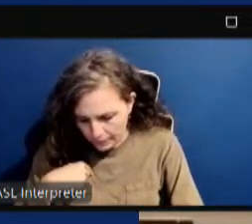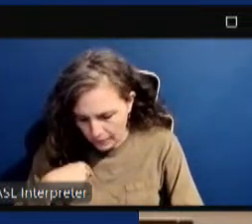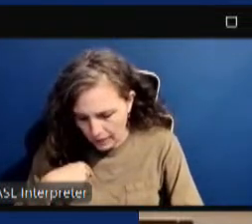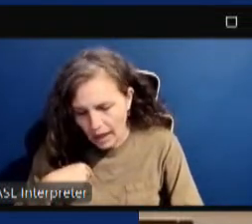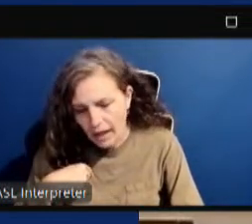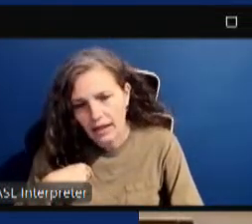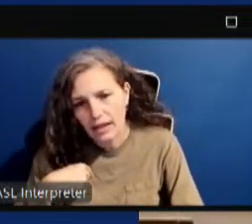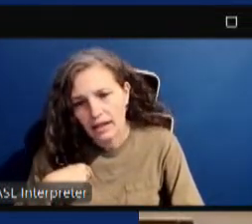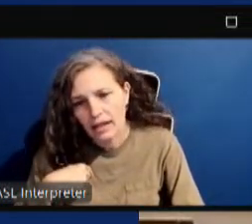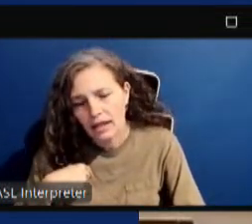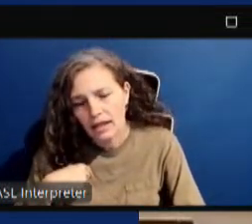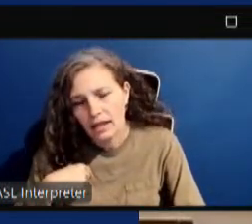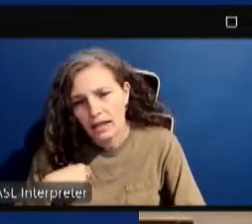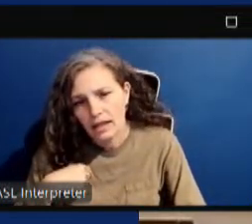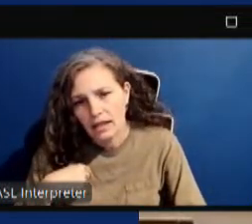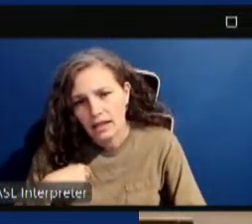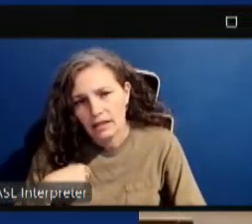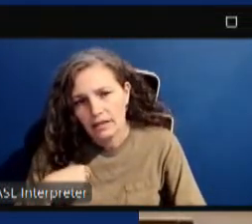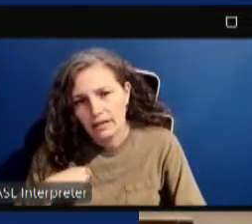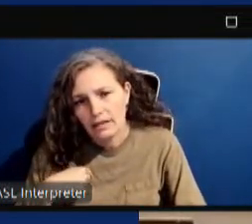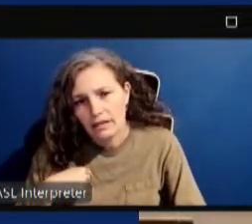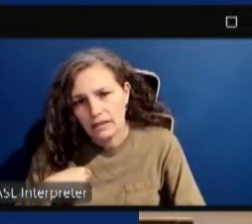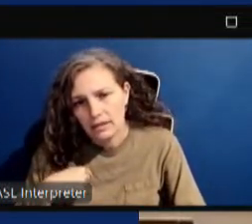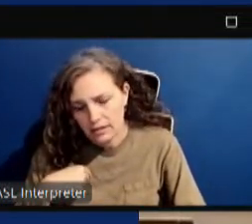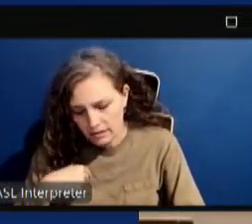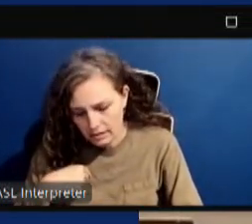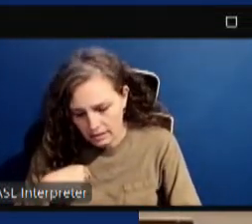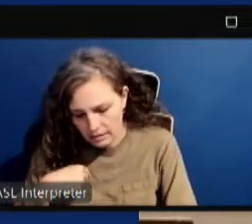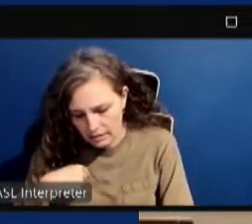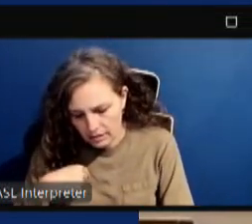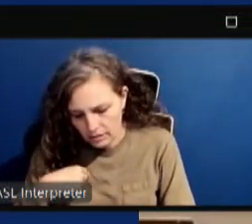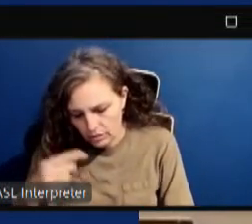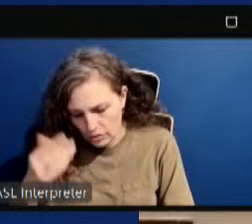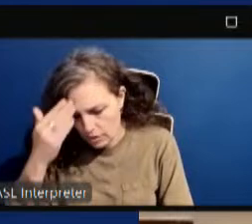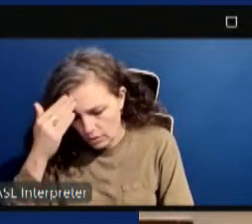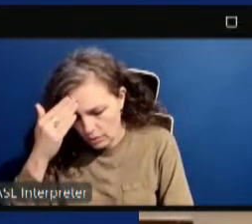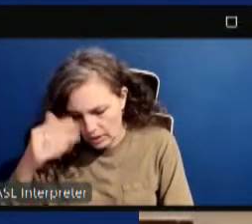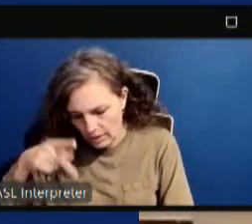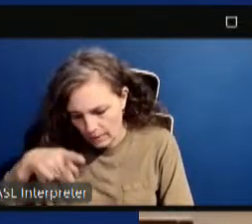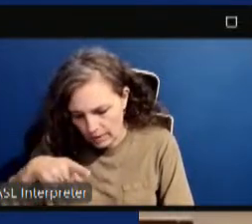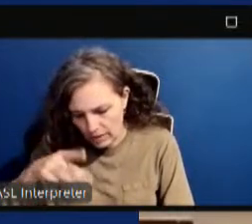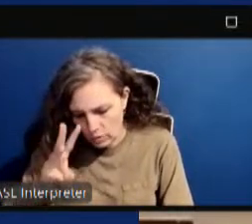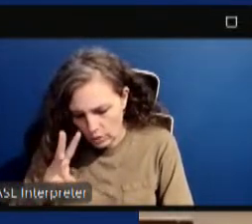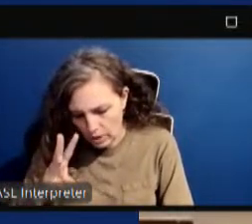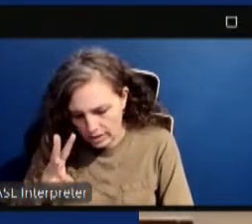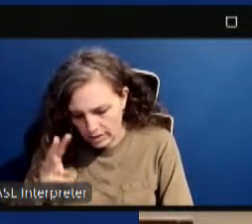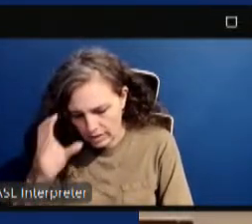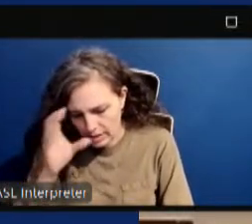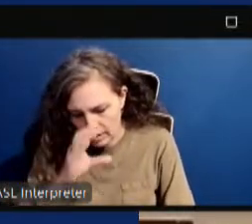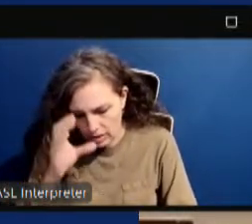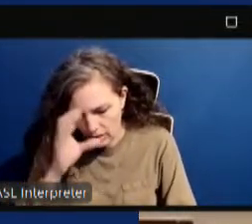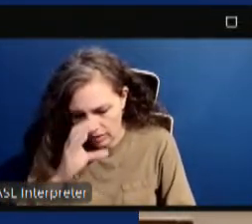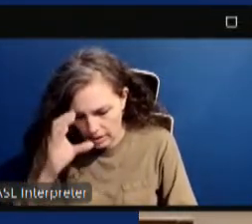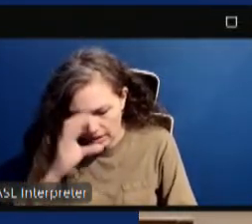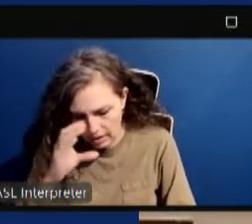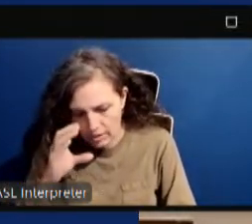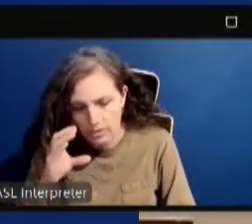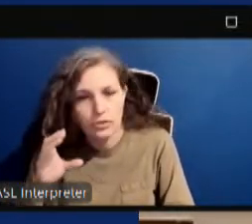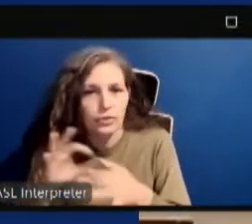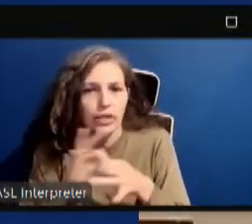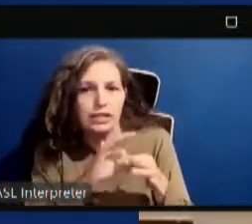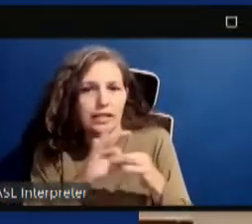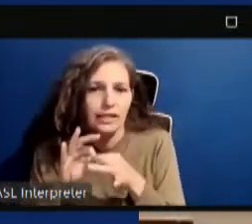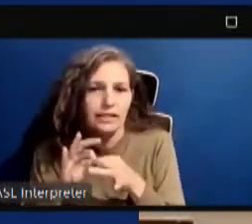the fact that Public Works is looking at connecting as many folks as possible